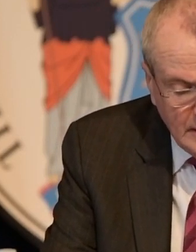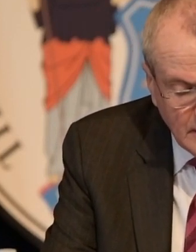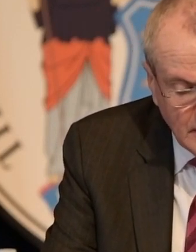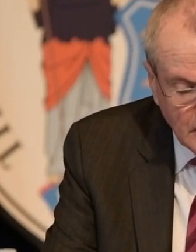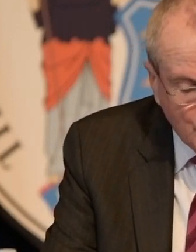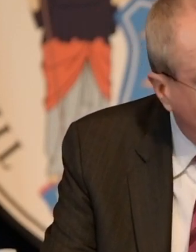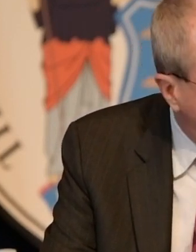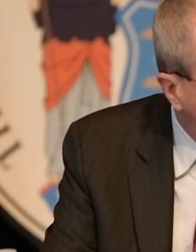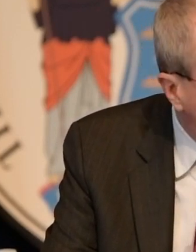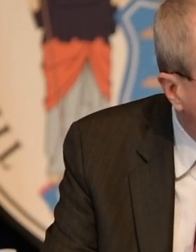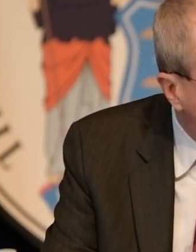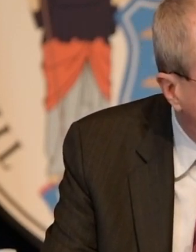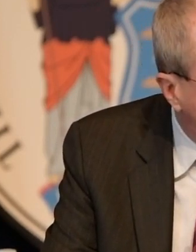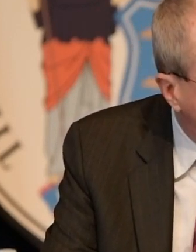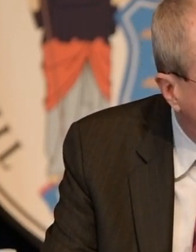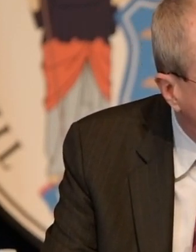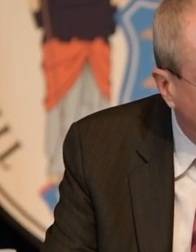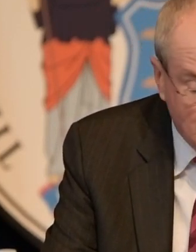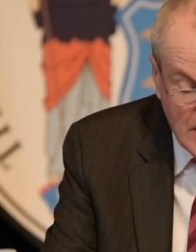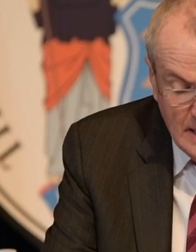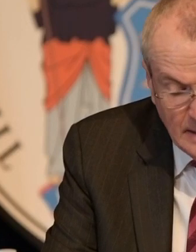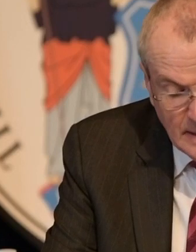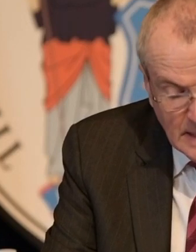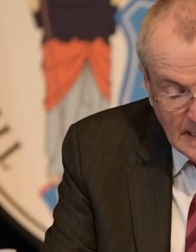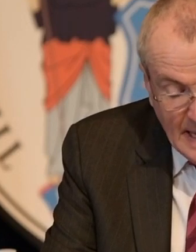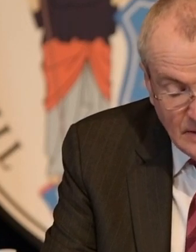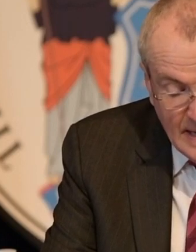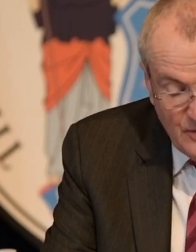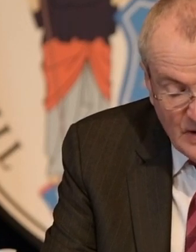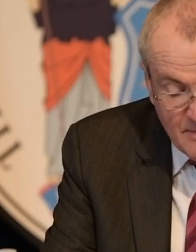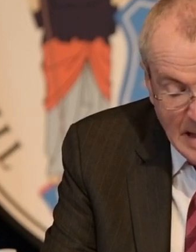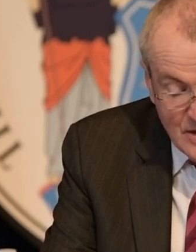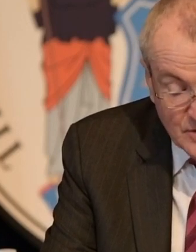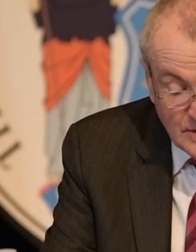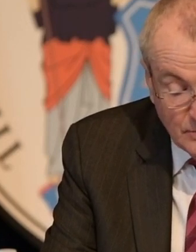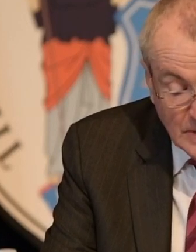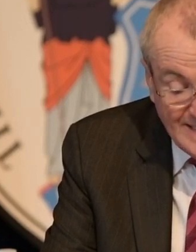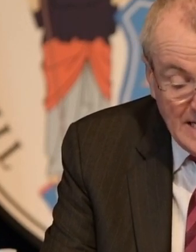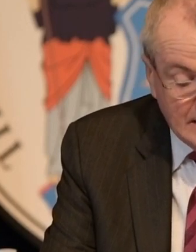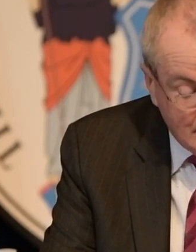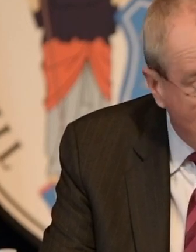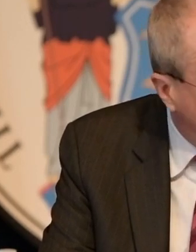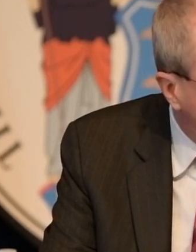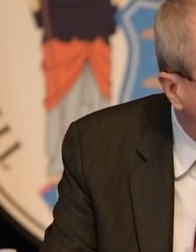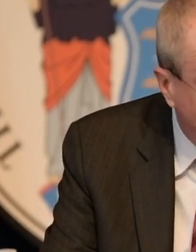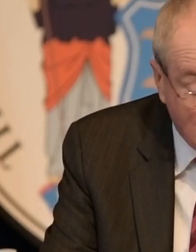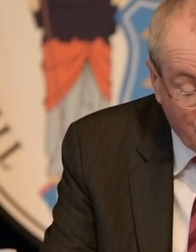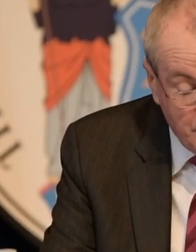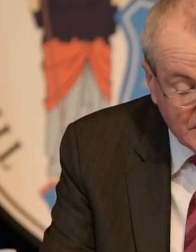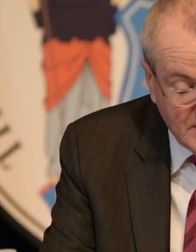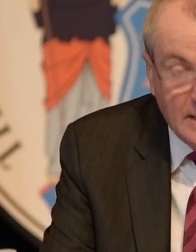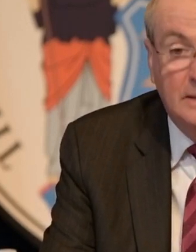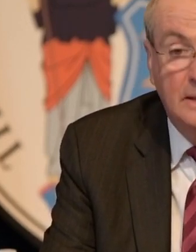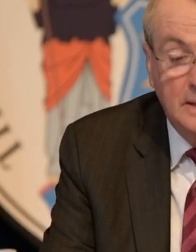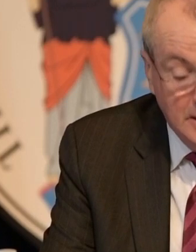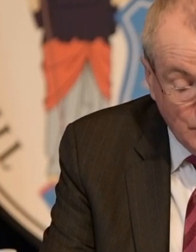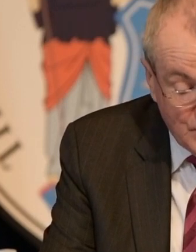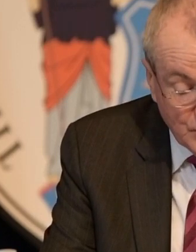recently received, and Pat, you alluded to this the other day, an N95 mass decontamination unit from